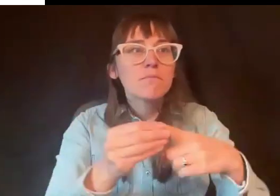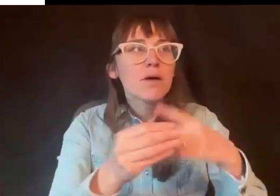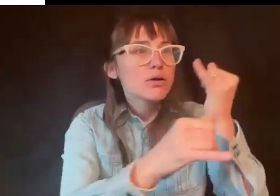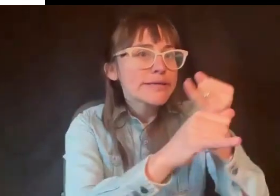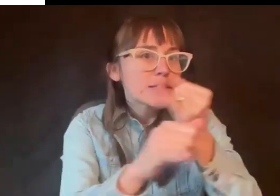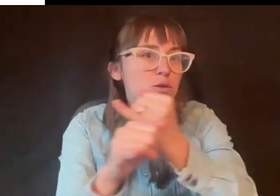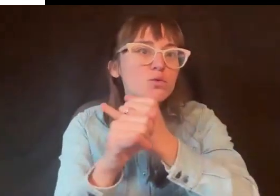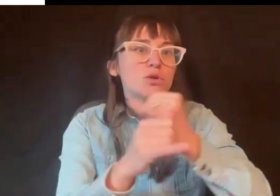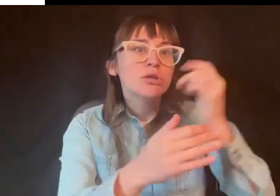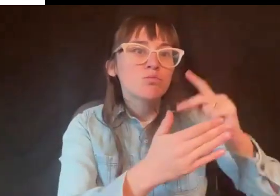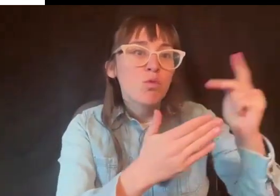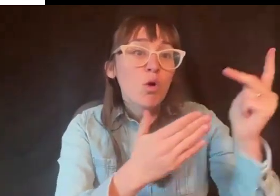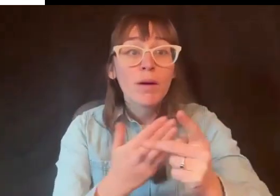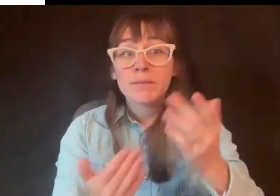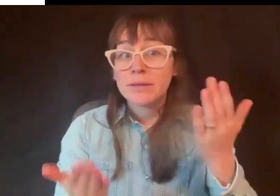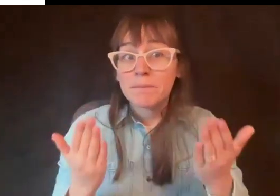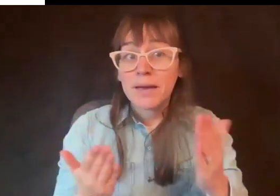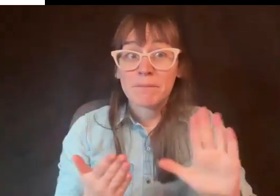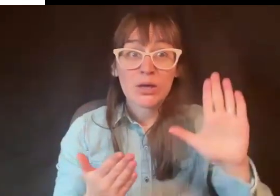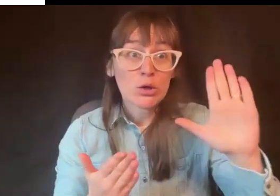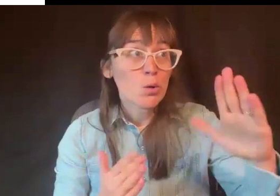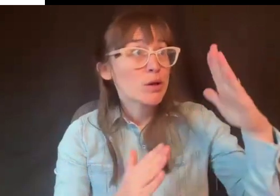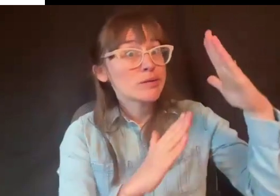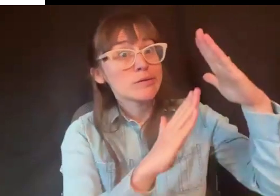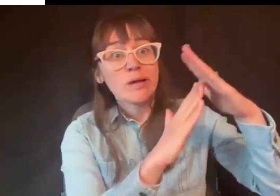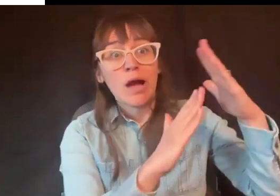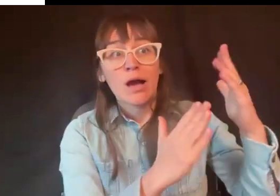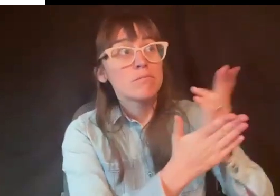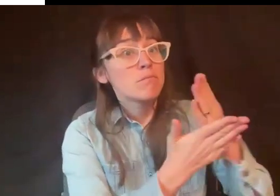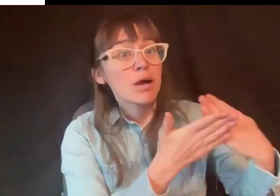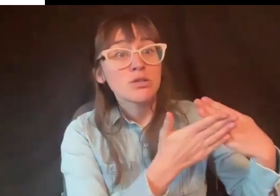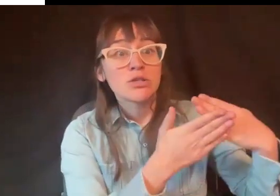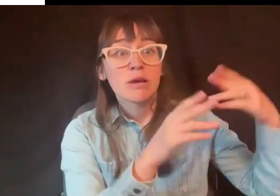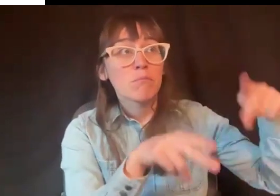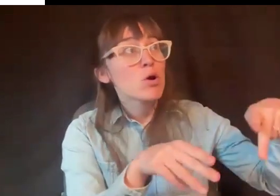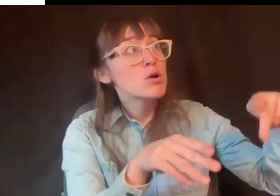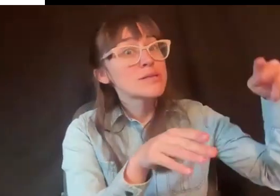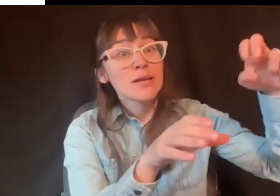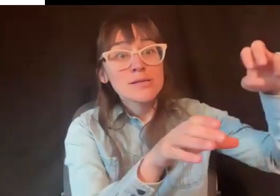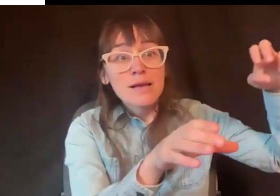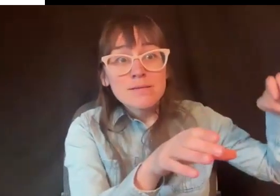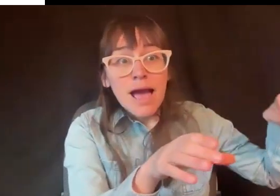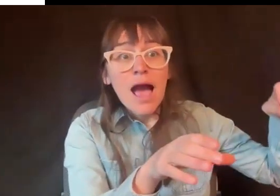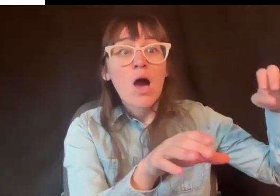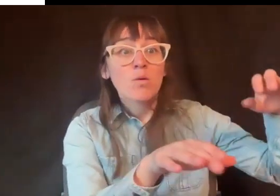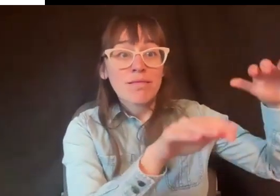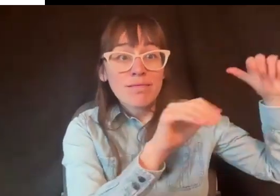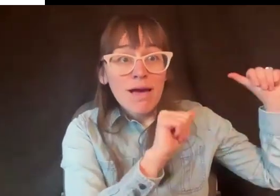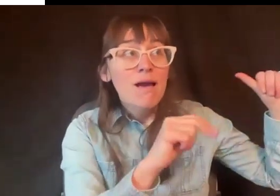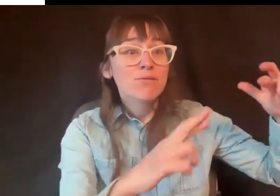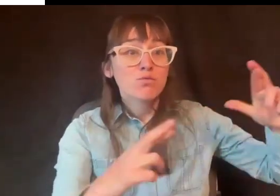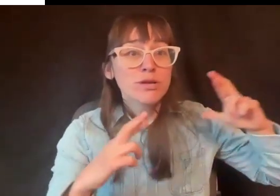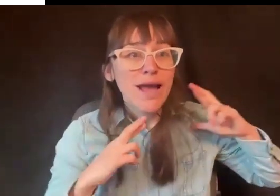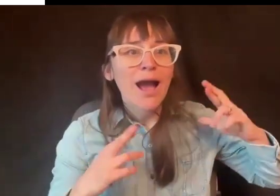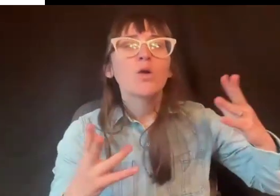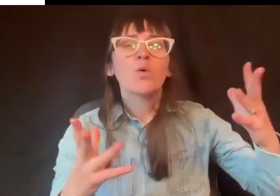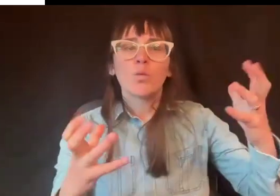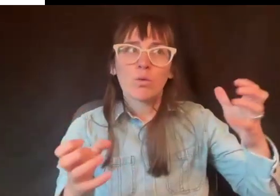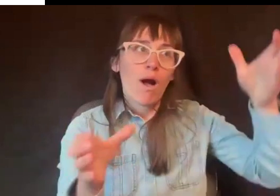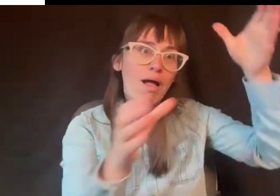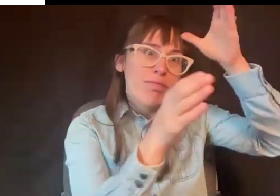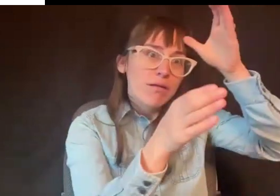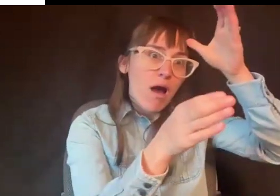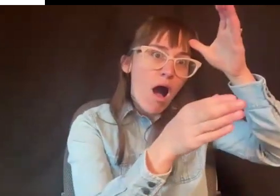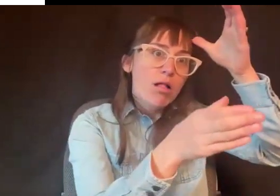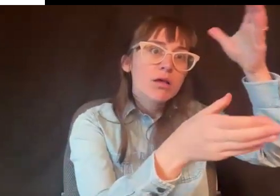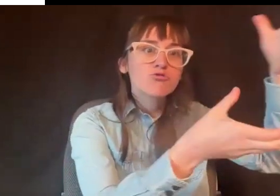For example, maybe your key budget person left, or your key program person has retired. We want to restore the knowledge of these